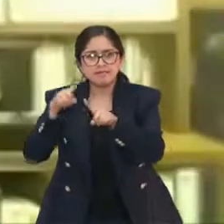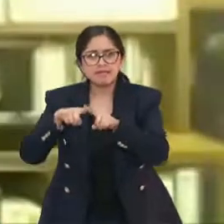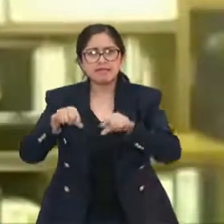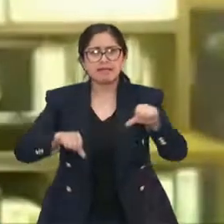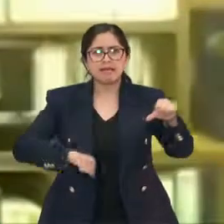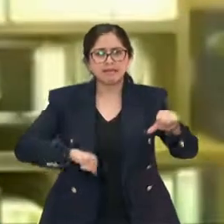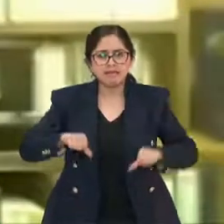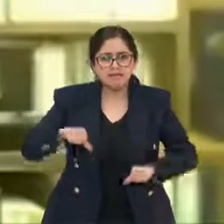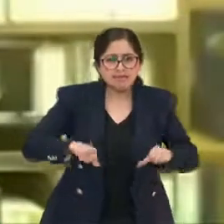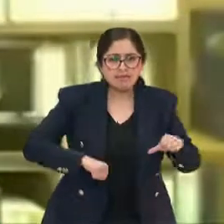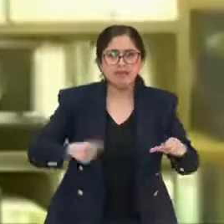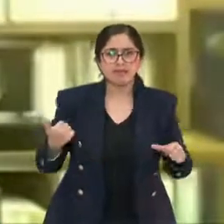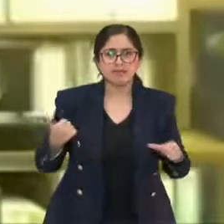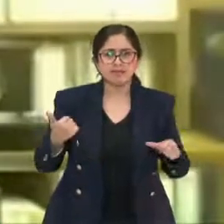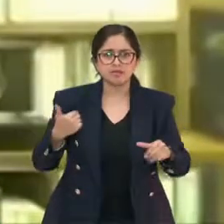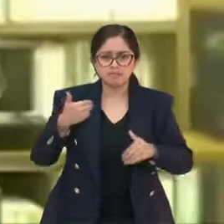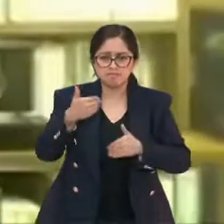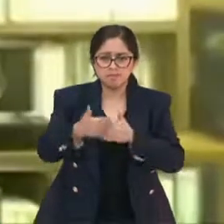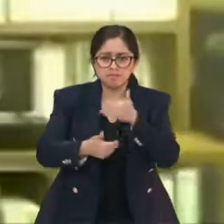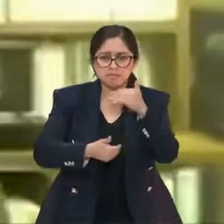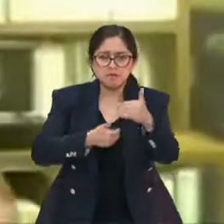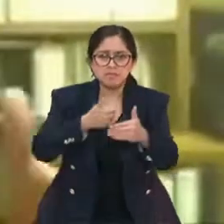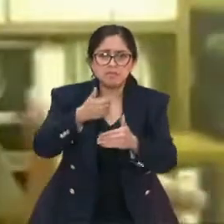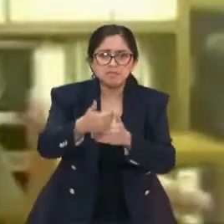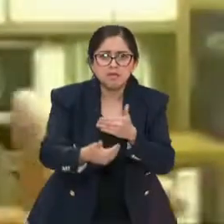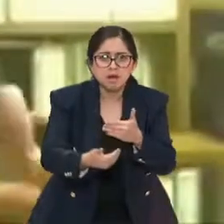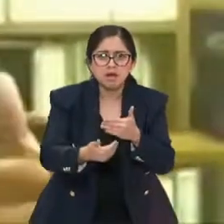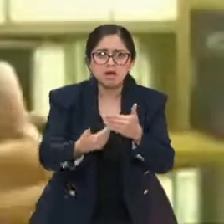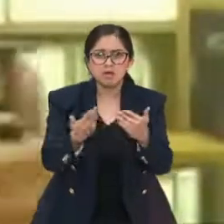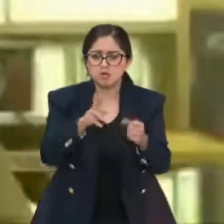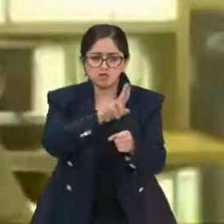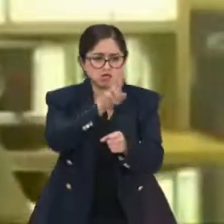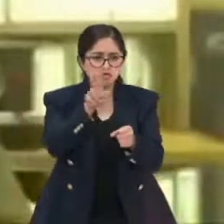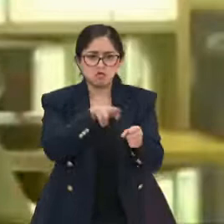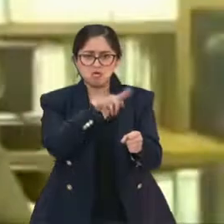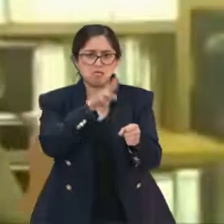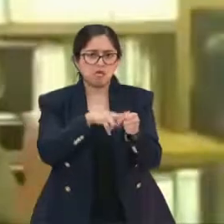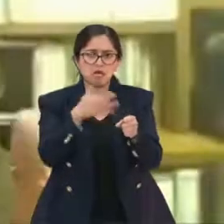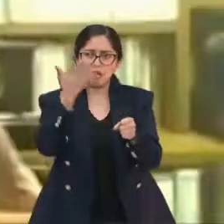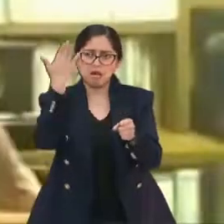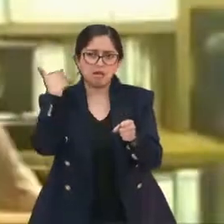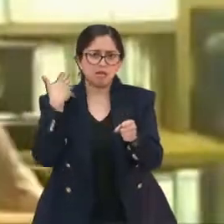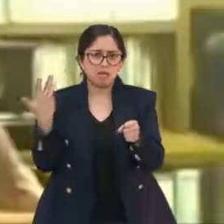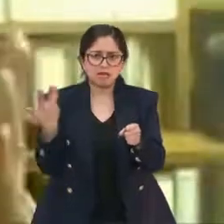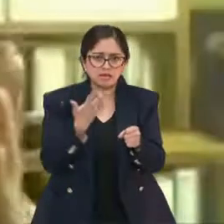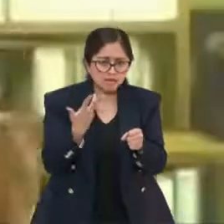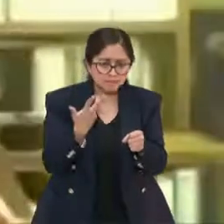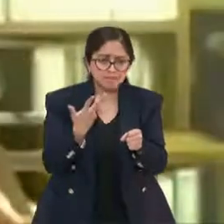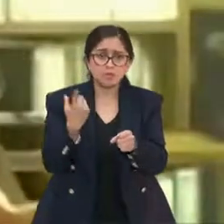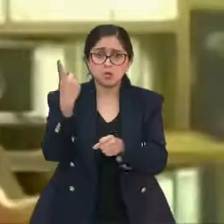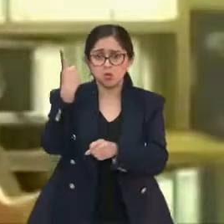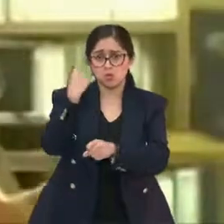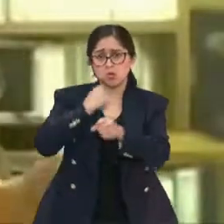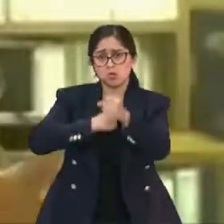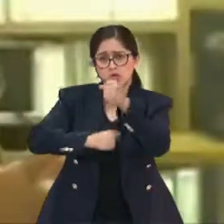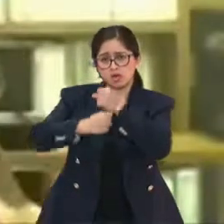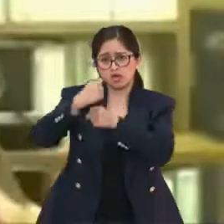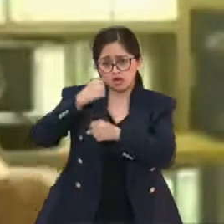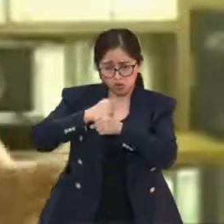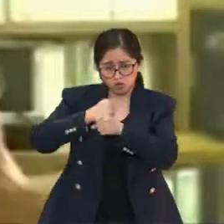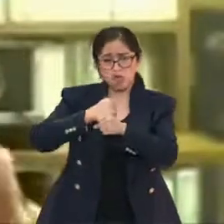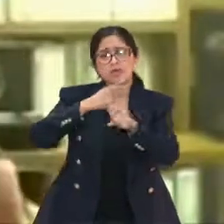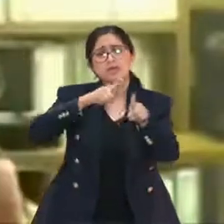days with a set of activities that have led us to